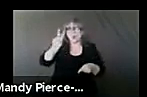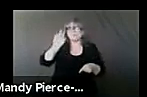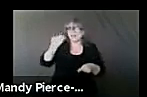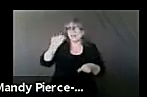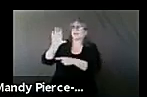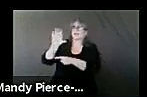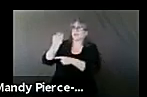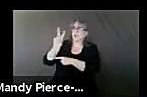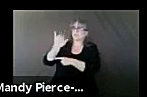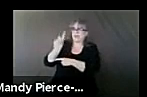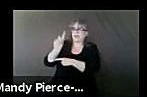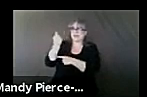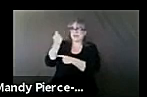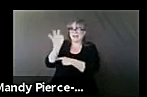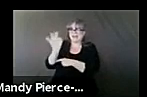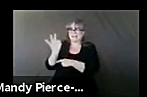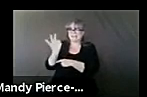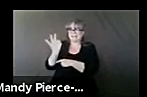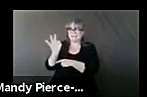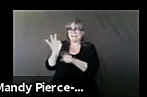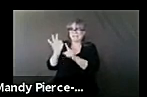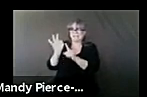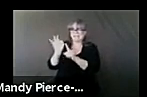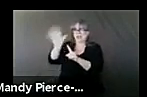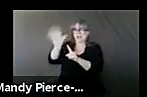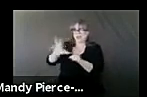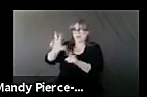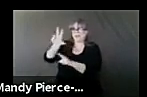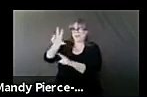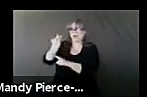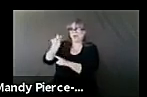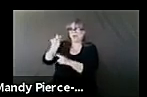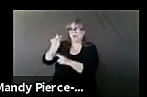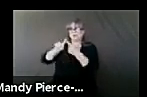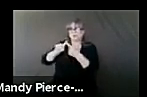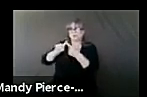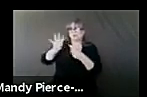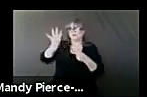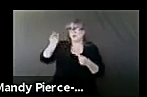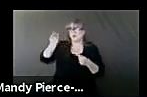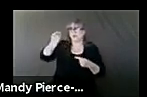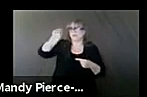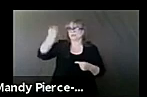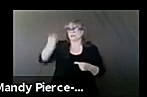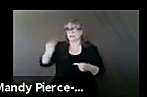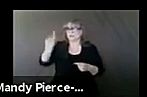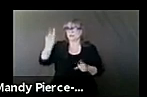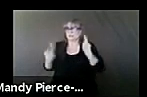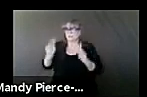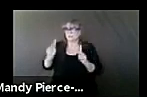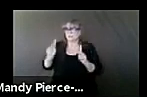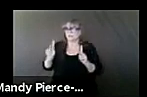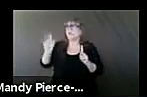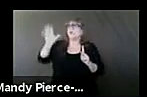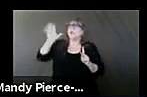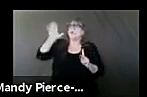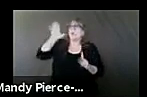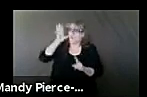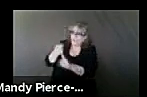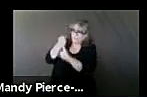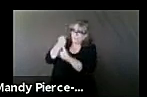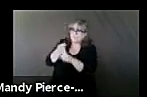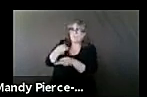over the coming months. About 5% of those infected will become hospitalized. And of those